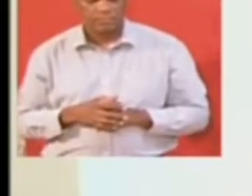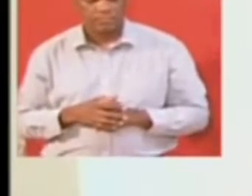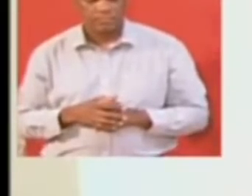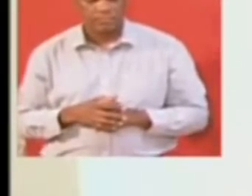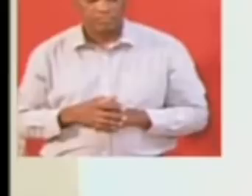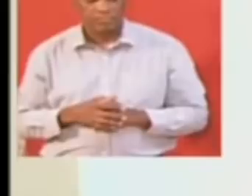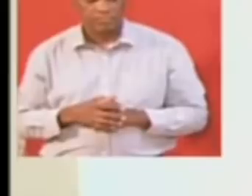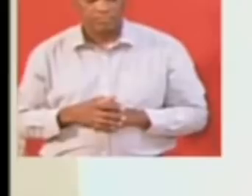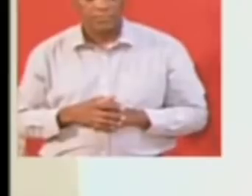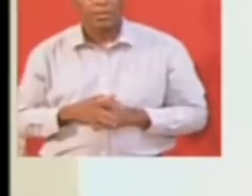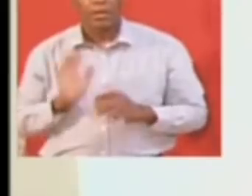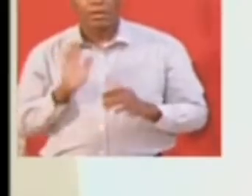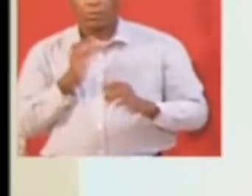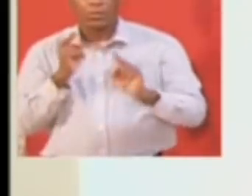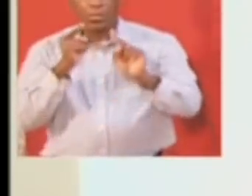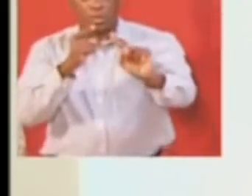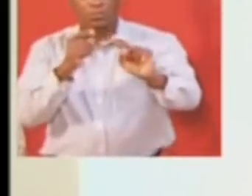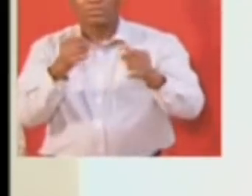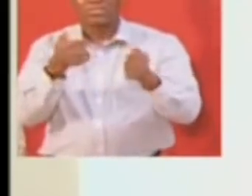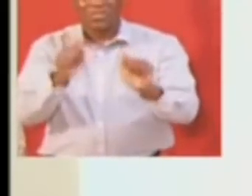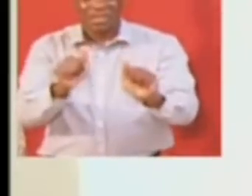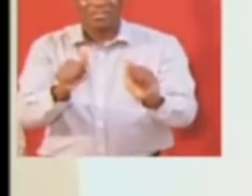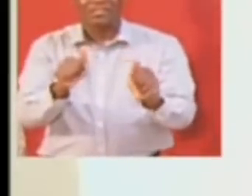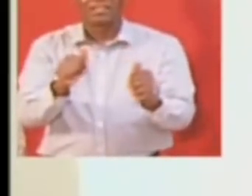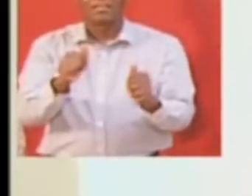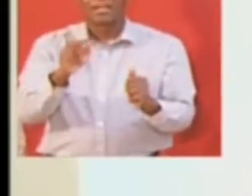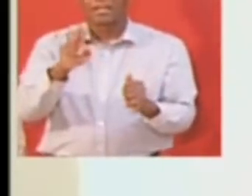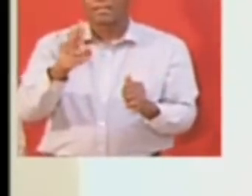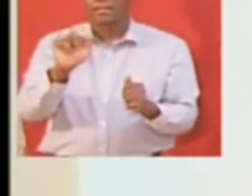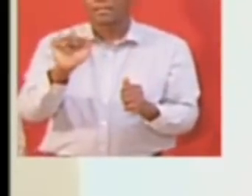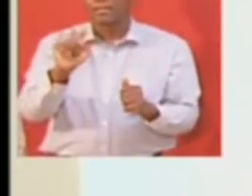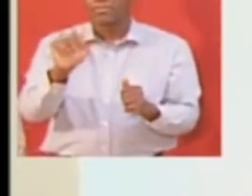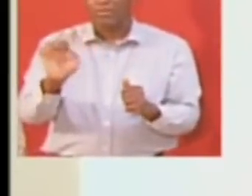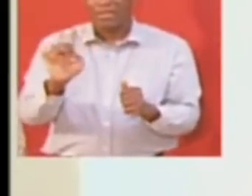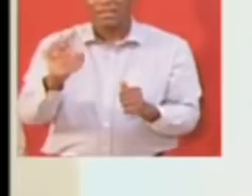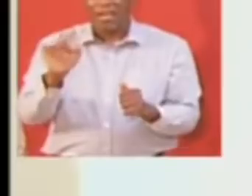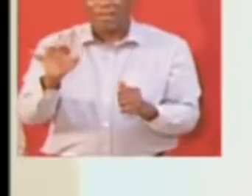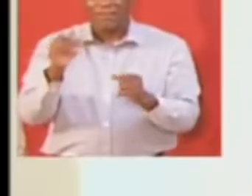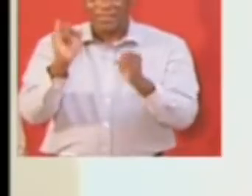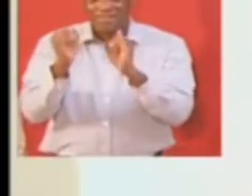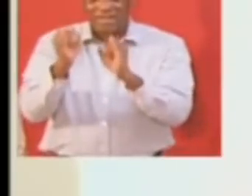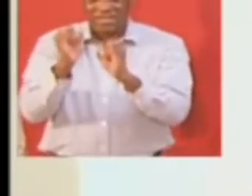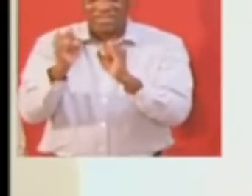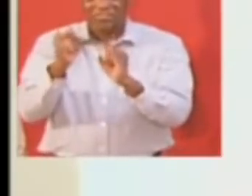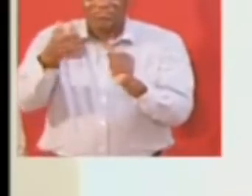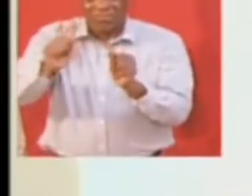of the infection rate. So today, it's a very simple